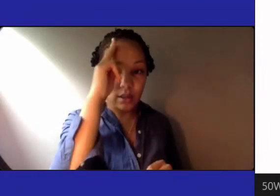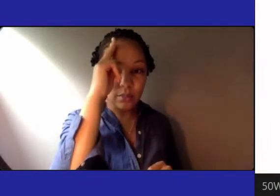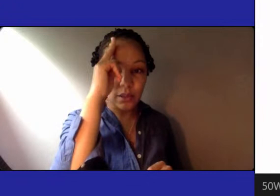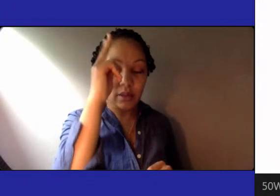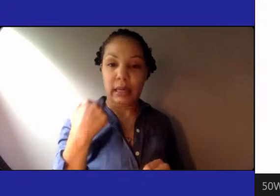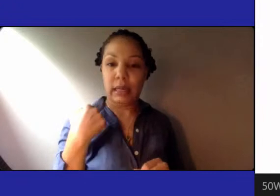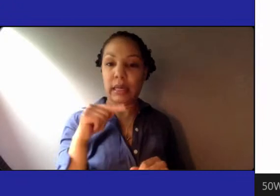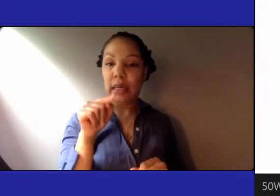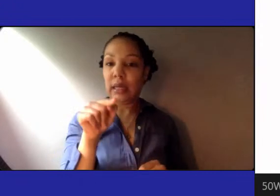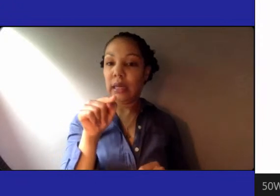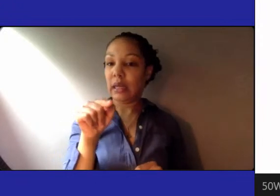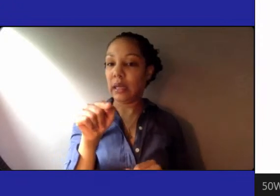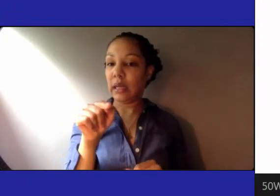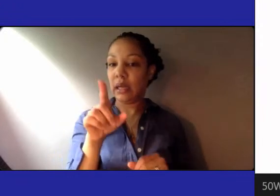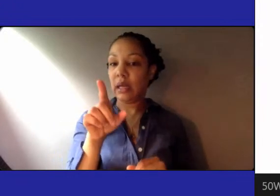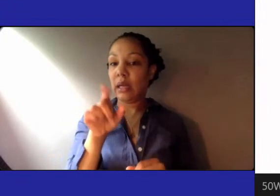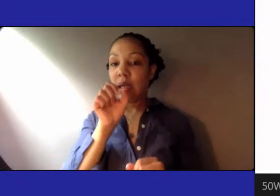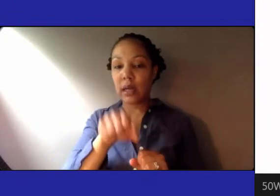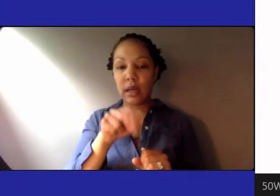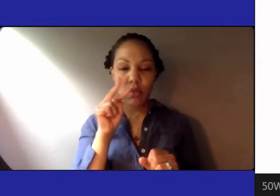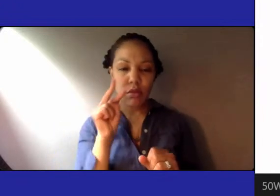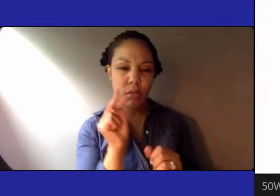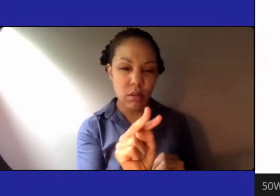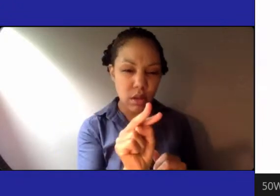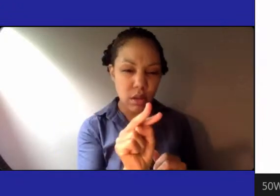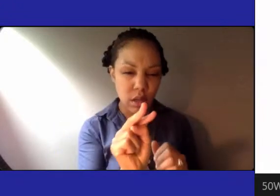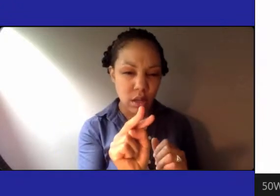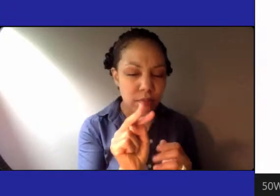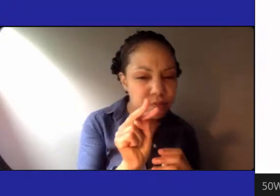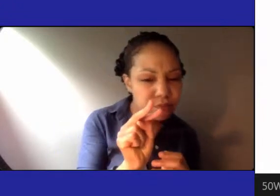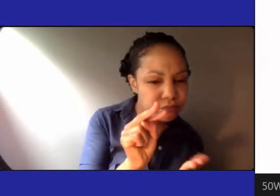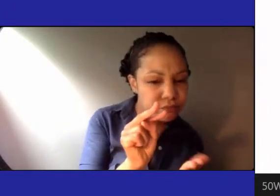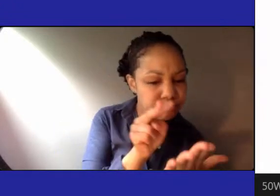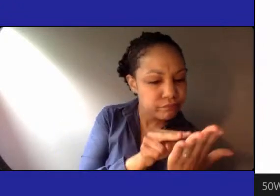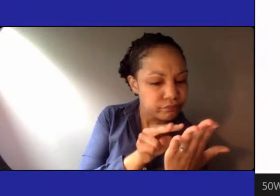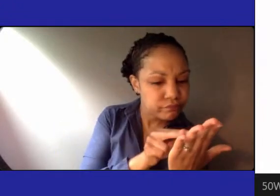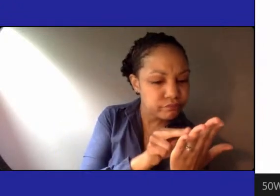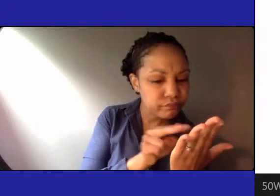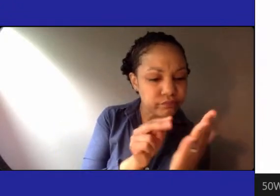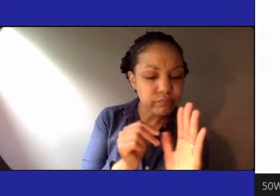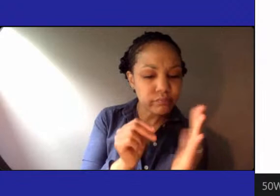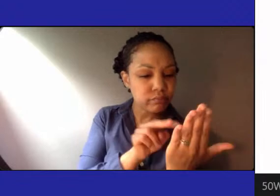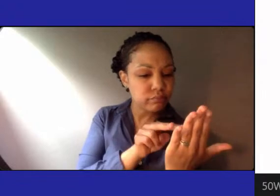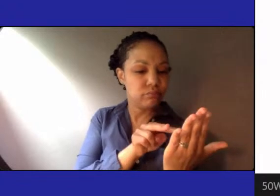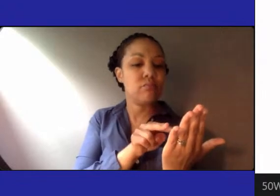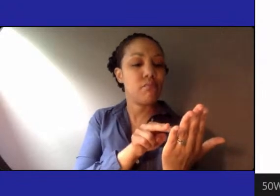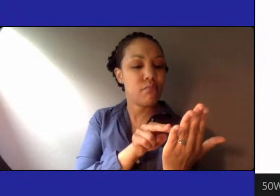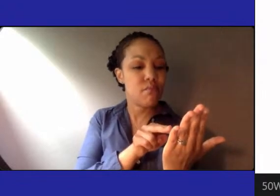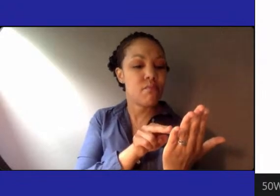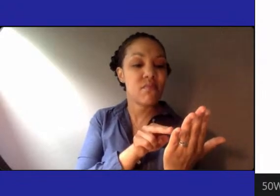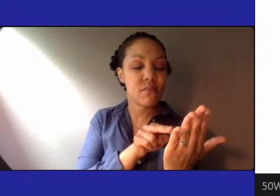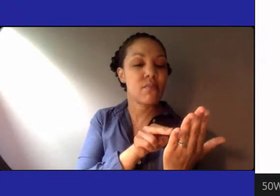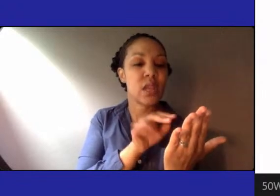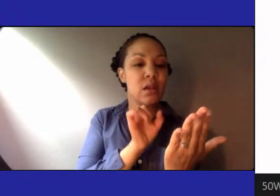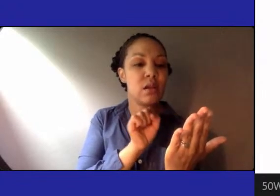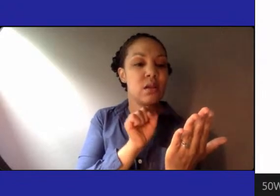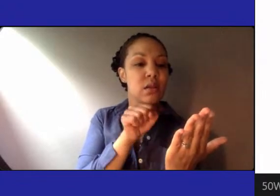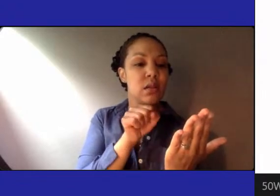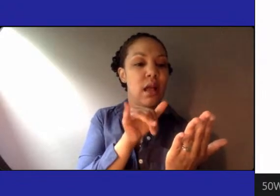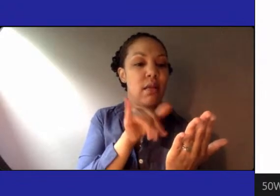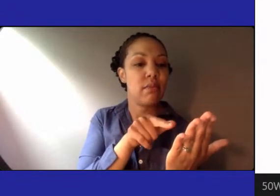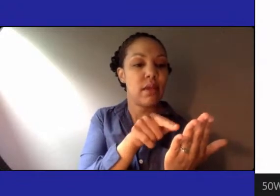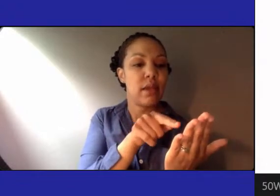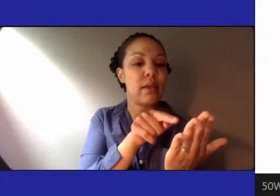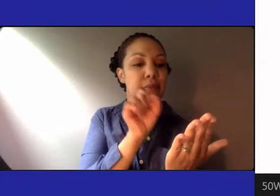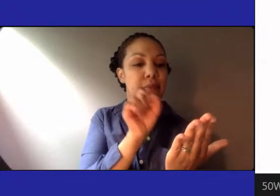the film and then from home and he'll say, yes, this is a candidate where I think you can go in and get out the clot.